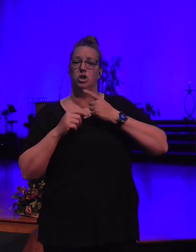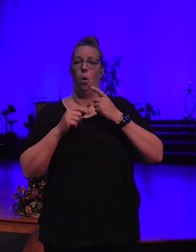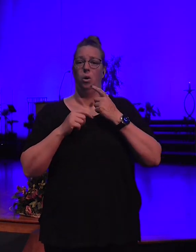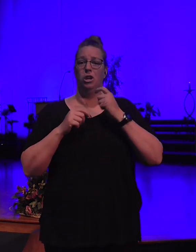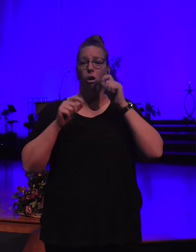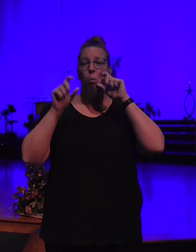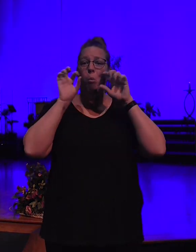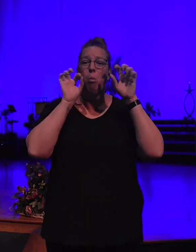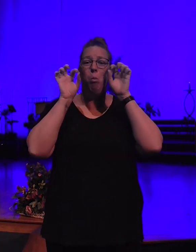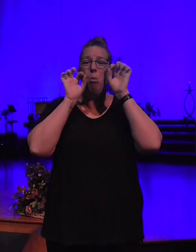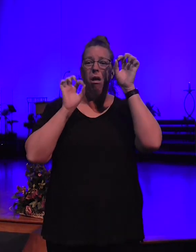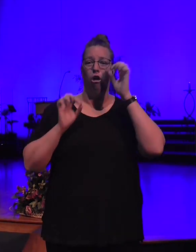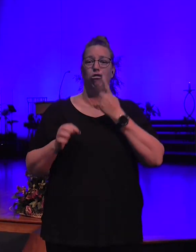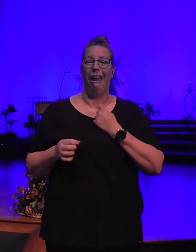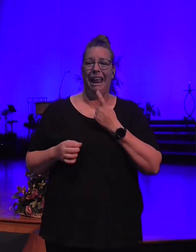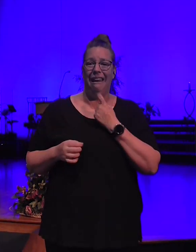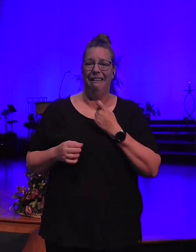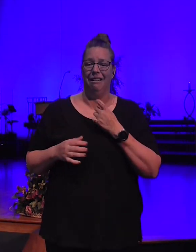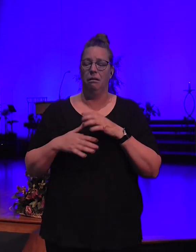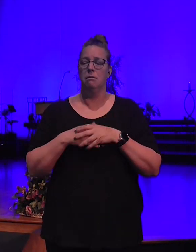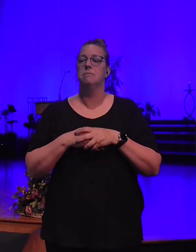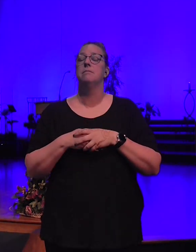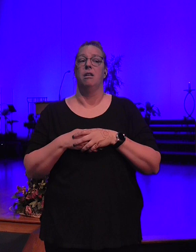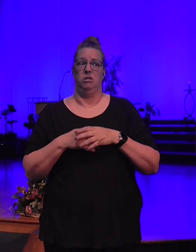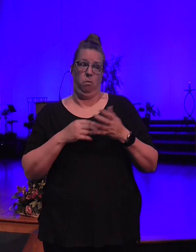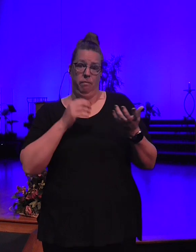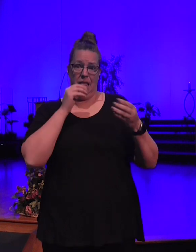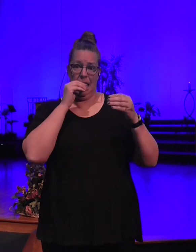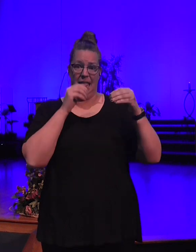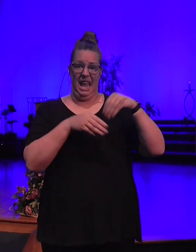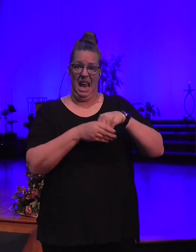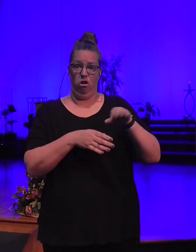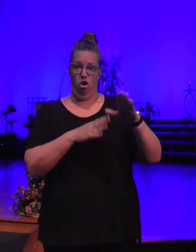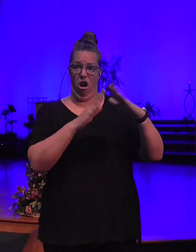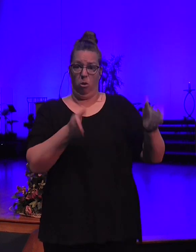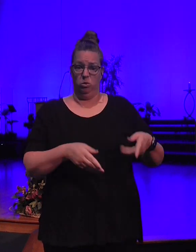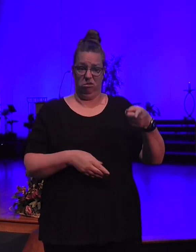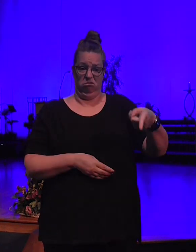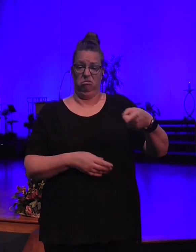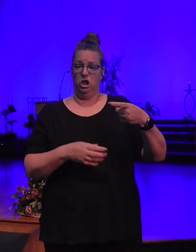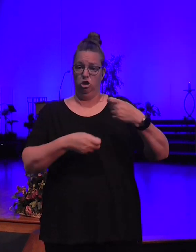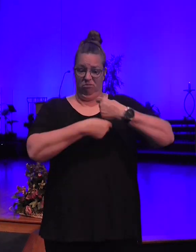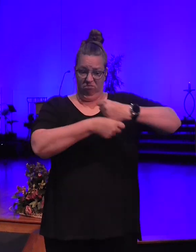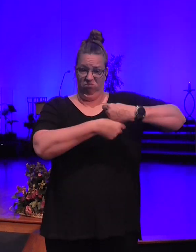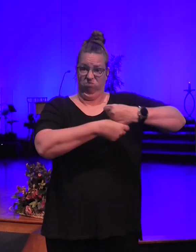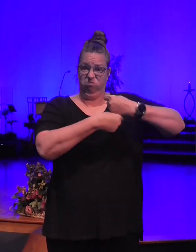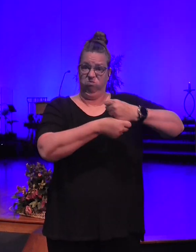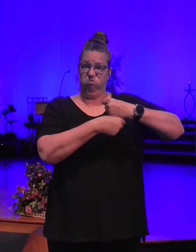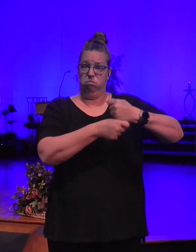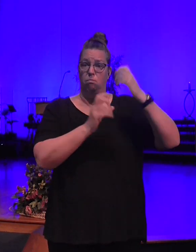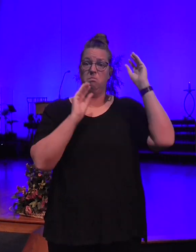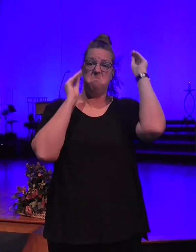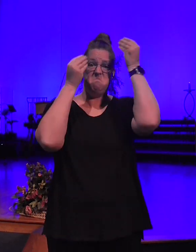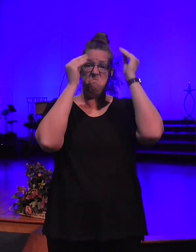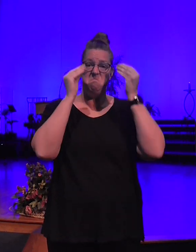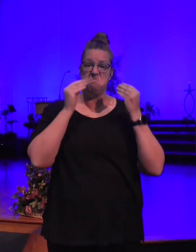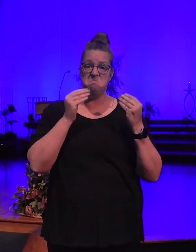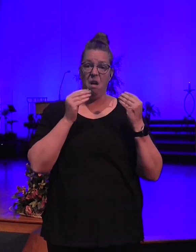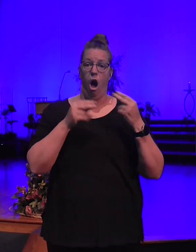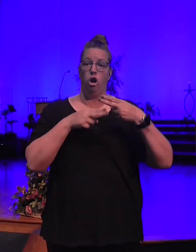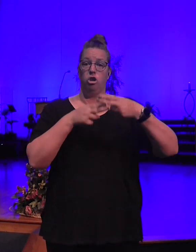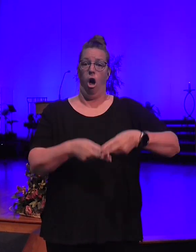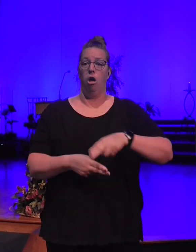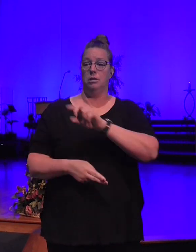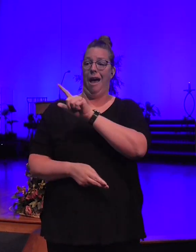redness. And so in her living room, she created this cosmetic that was called IT,